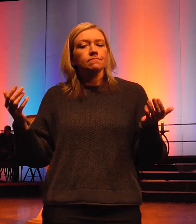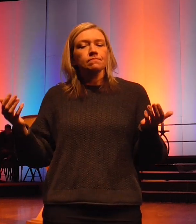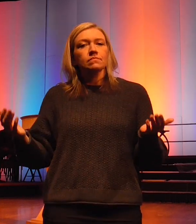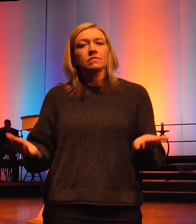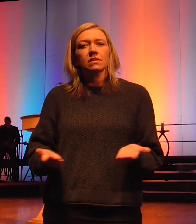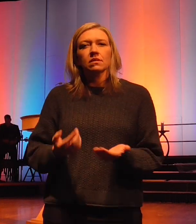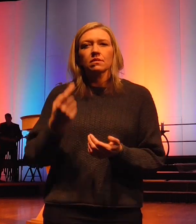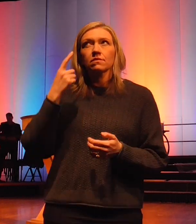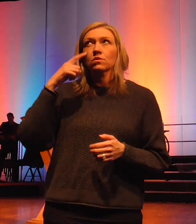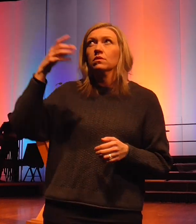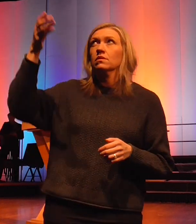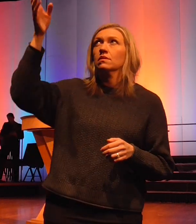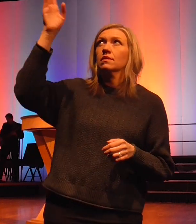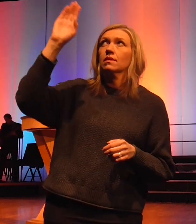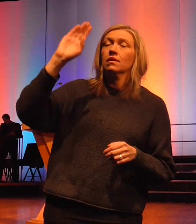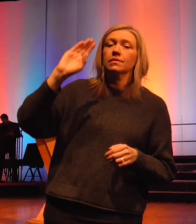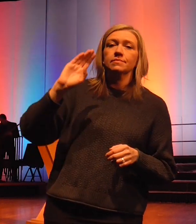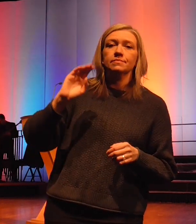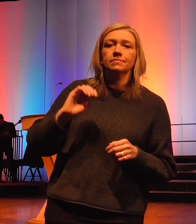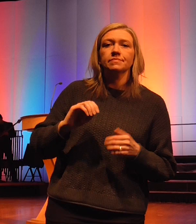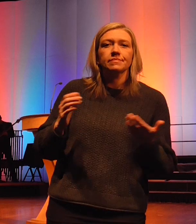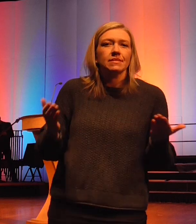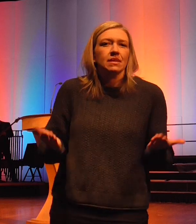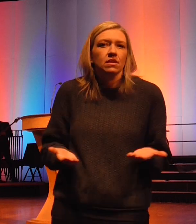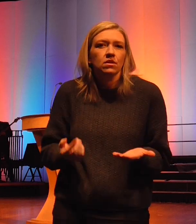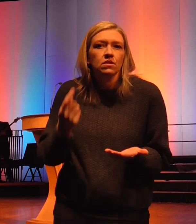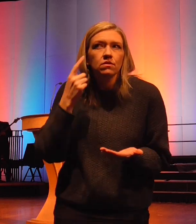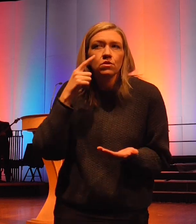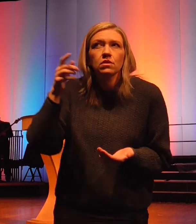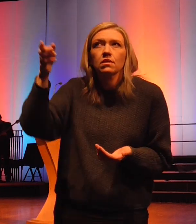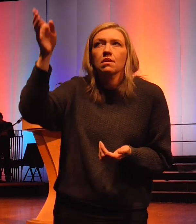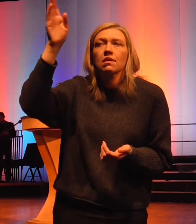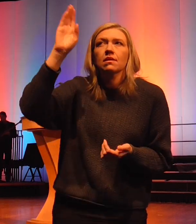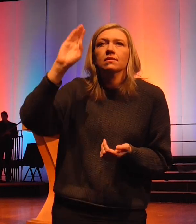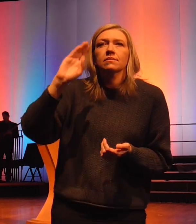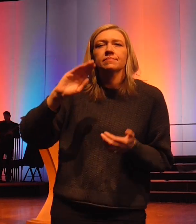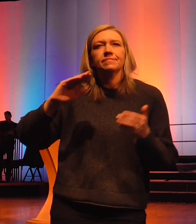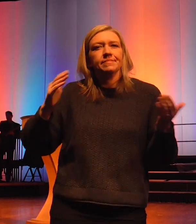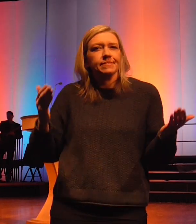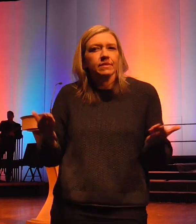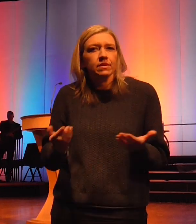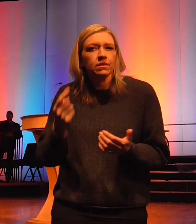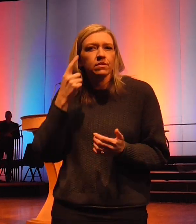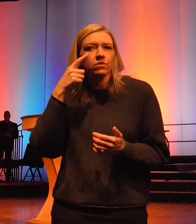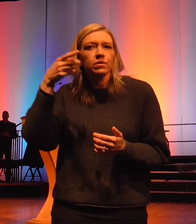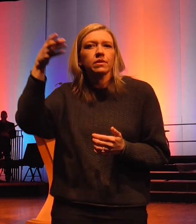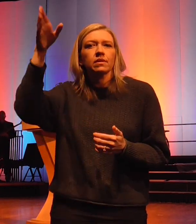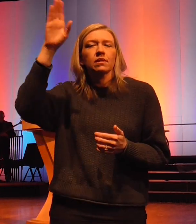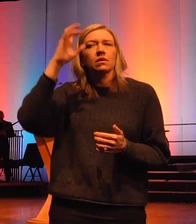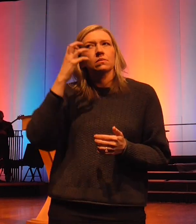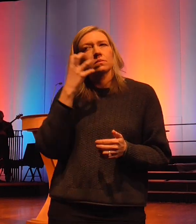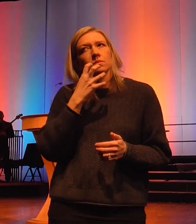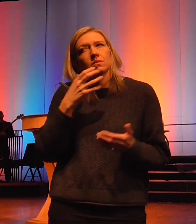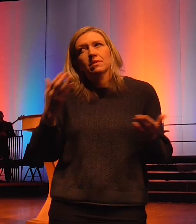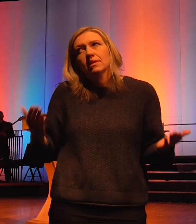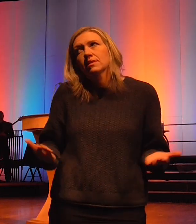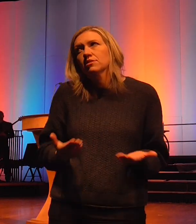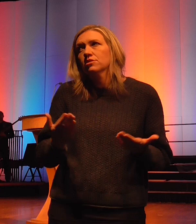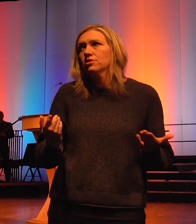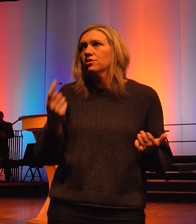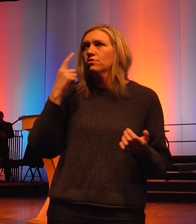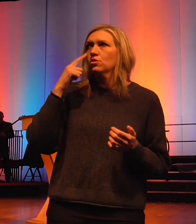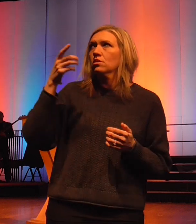am here for God, here for God, here for God, oh, here for